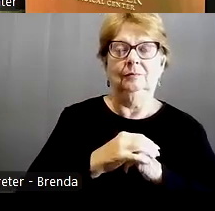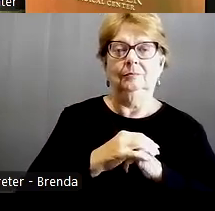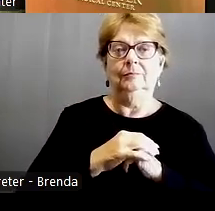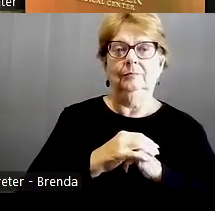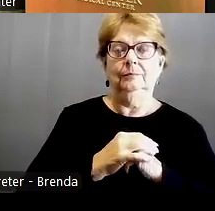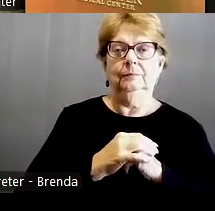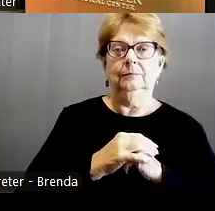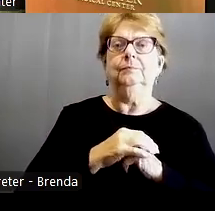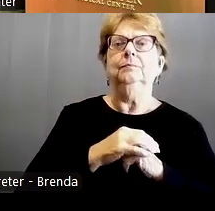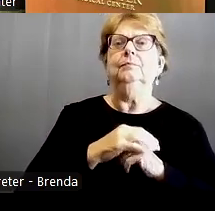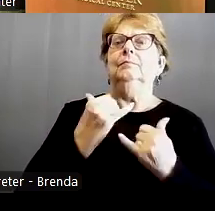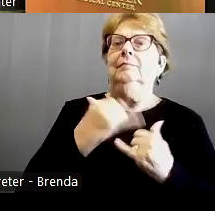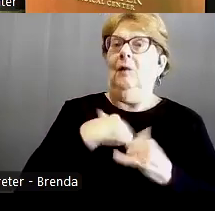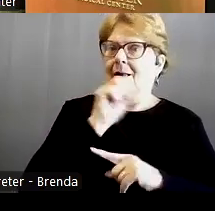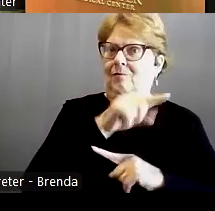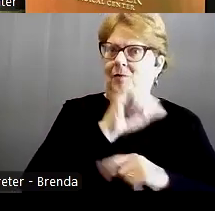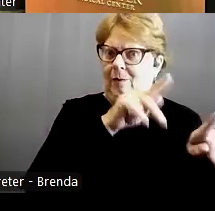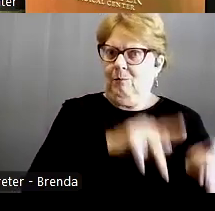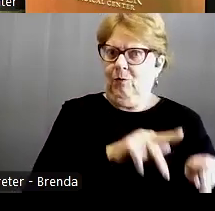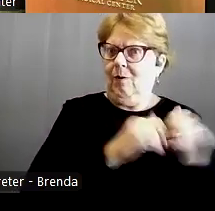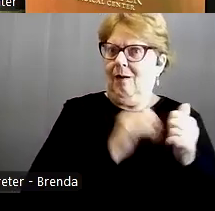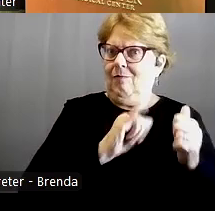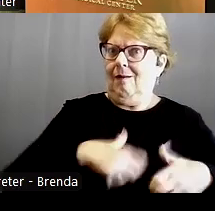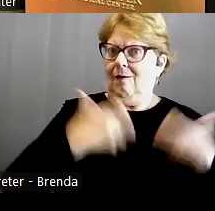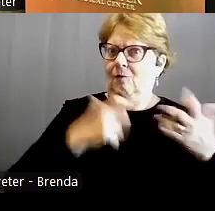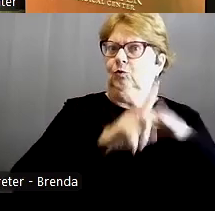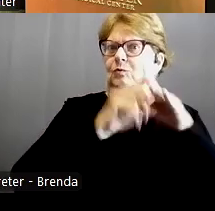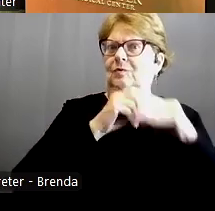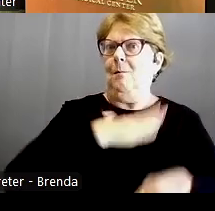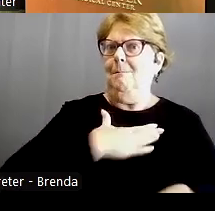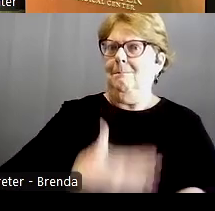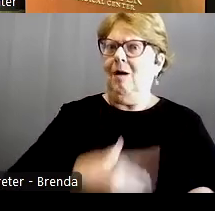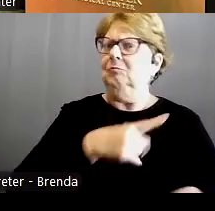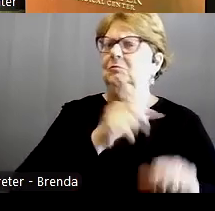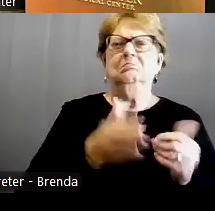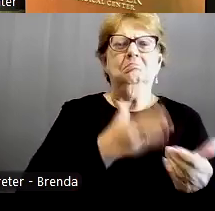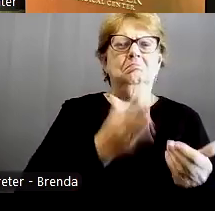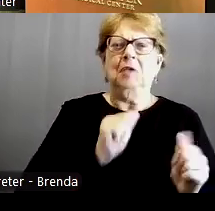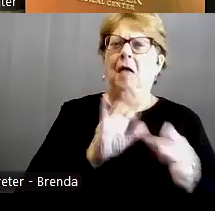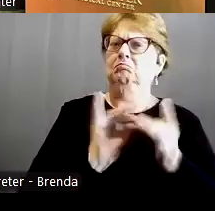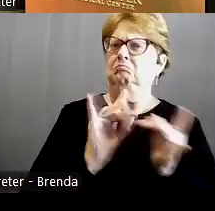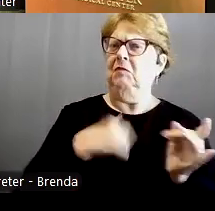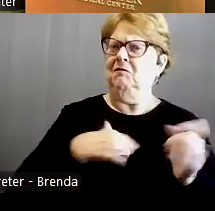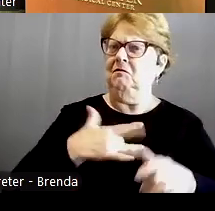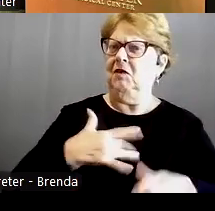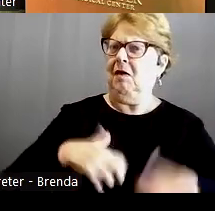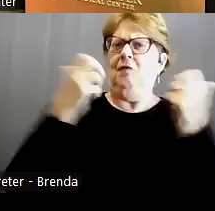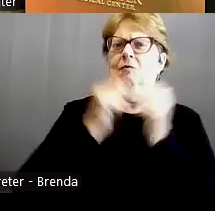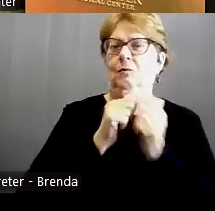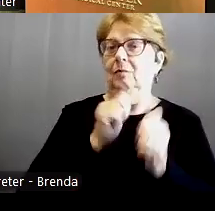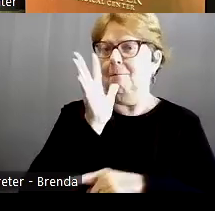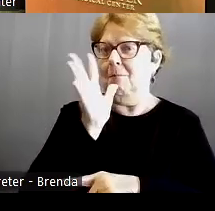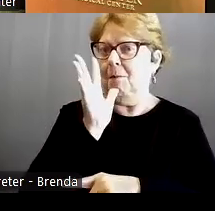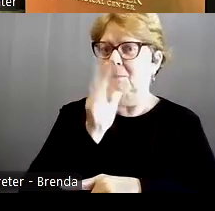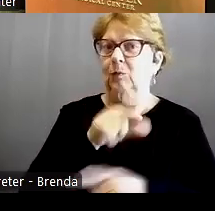For this, I'm asking this person how the anger shows up in the body. She's able to very easily say that she feels angry, in this case with her mom. But when she begins